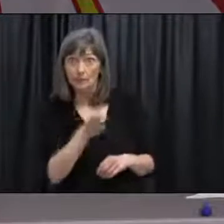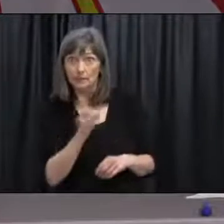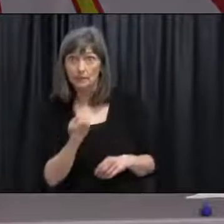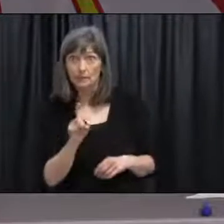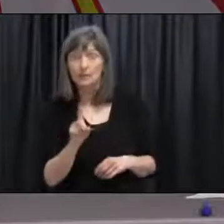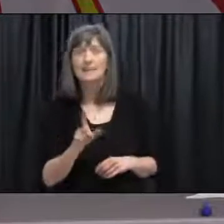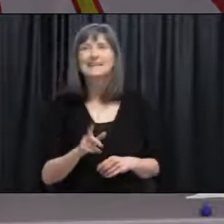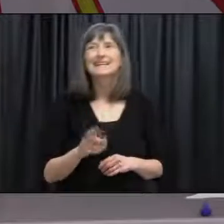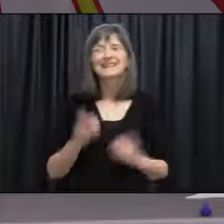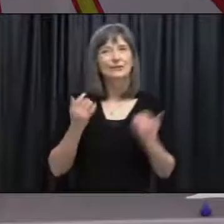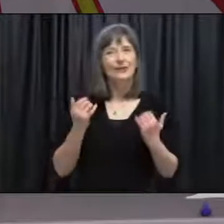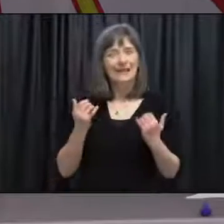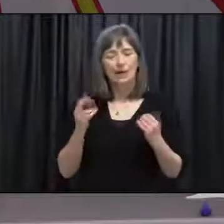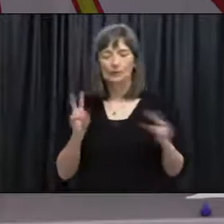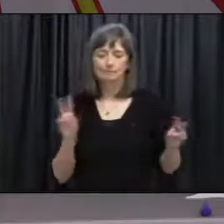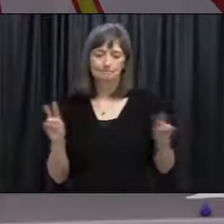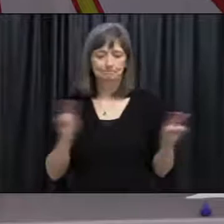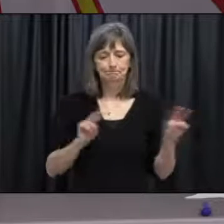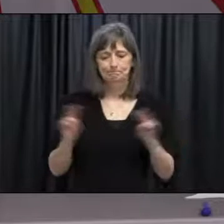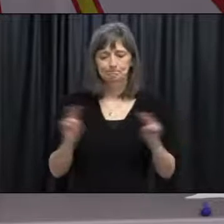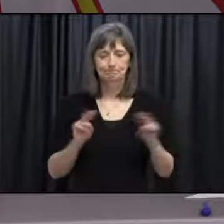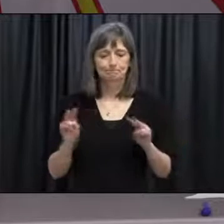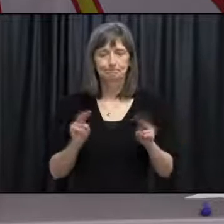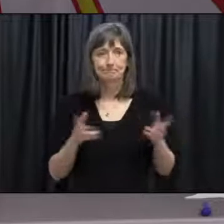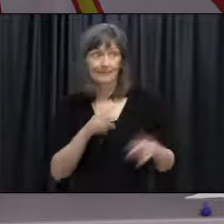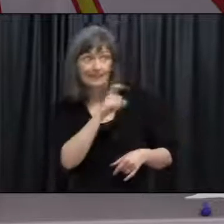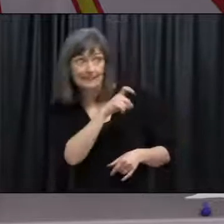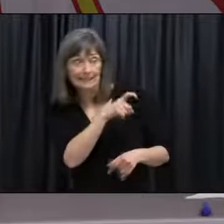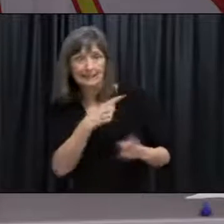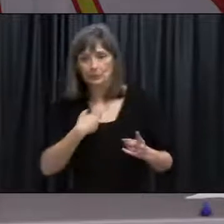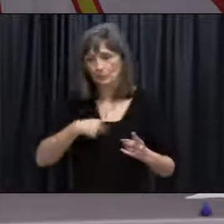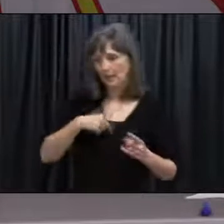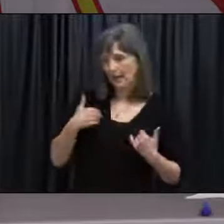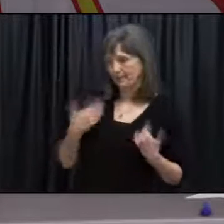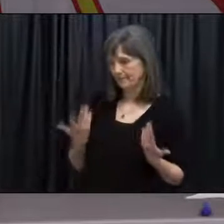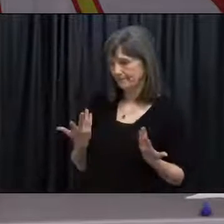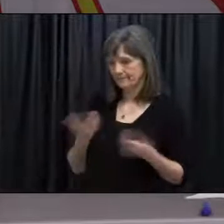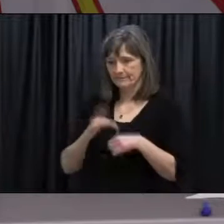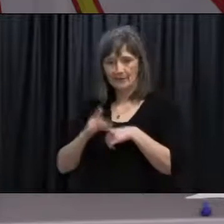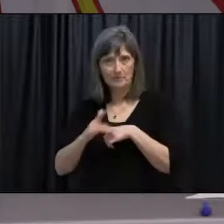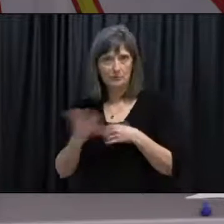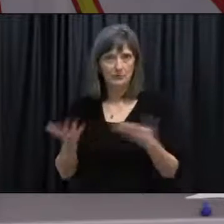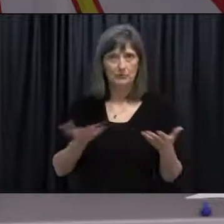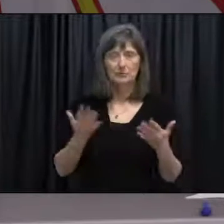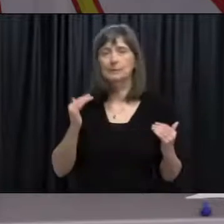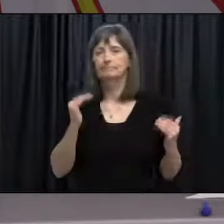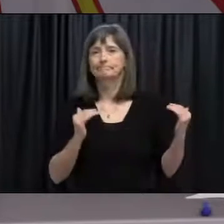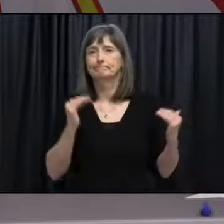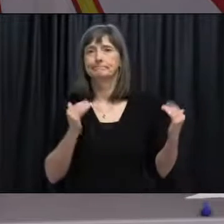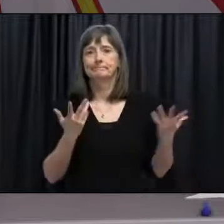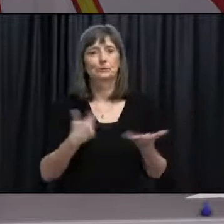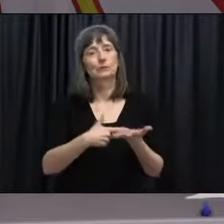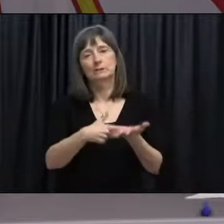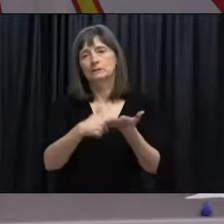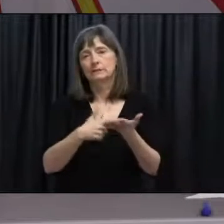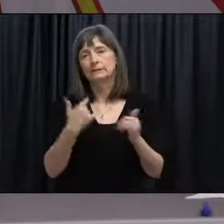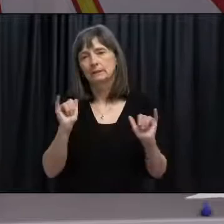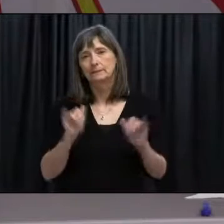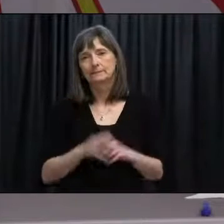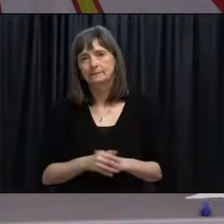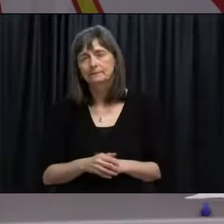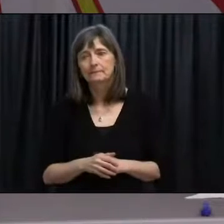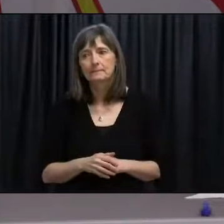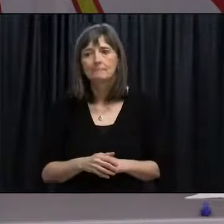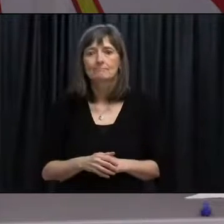Right now, we're looking at everything and looking at what they need and what we have in terms of capacity. So those are ongoing